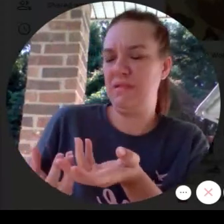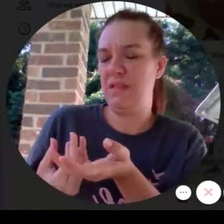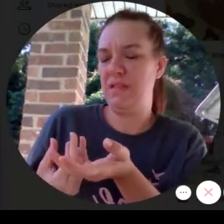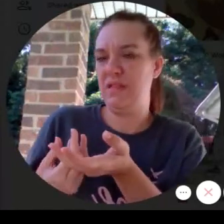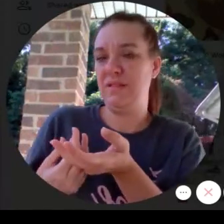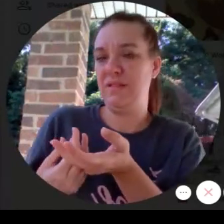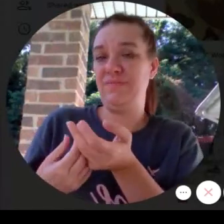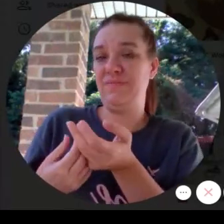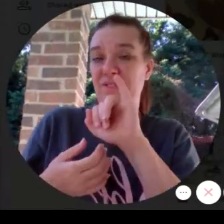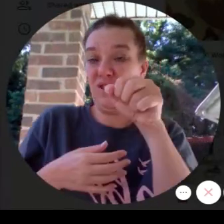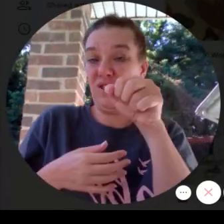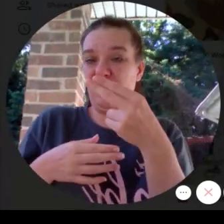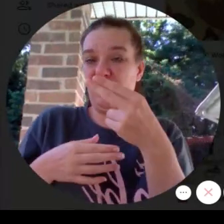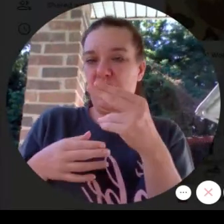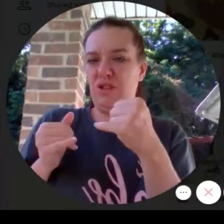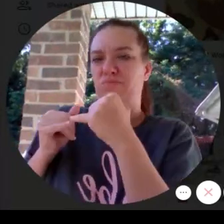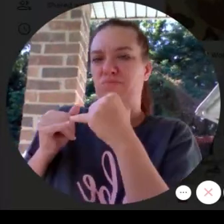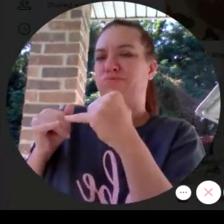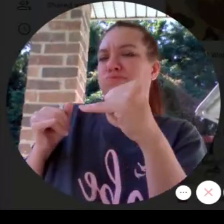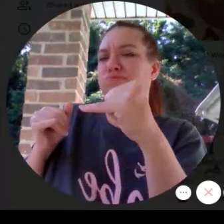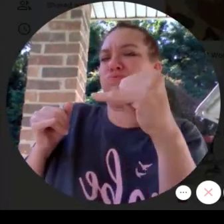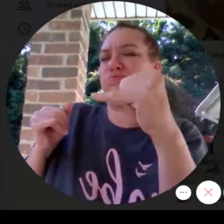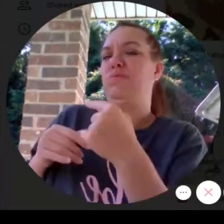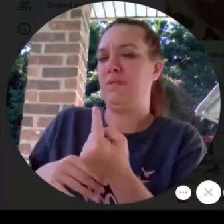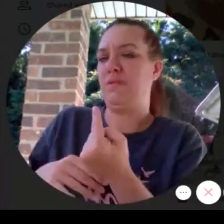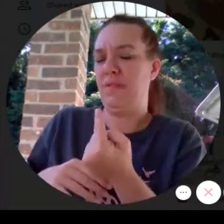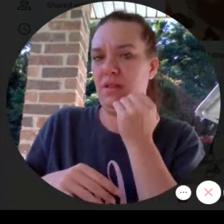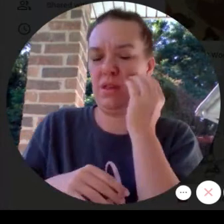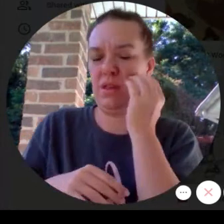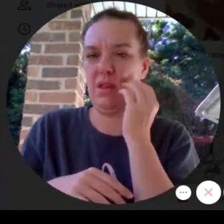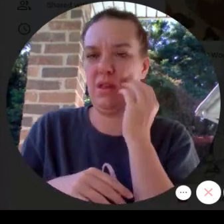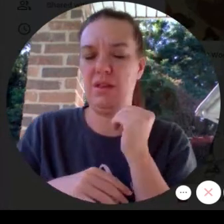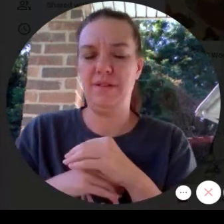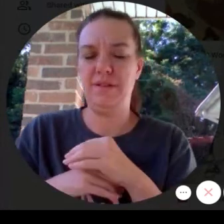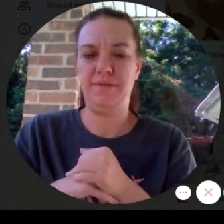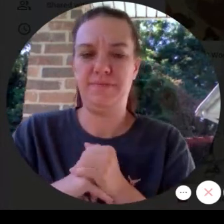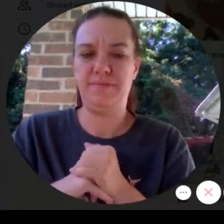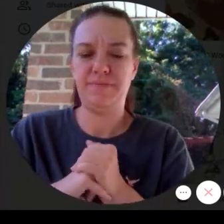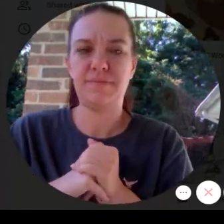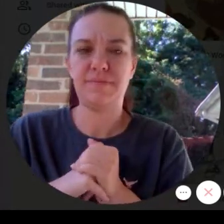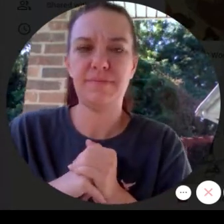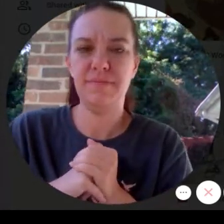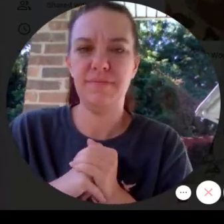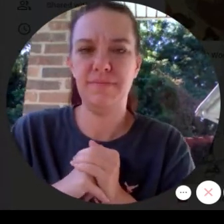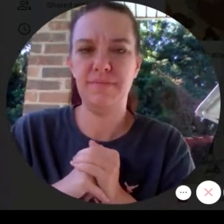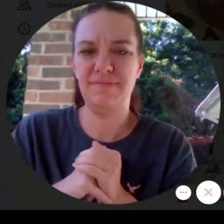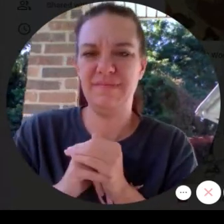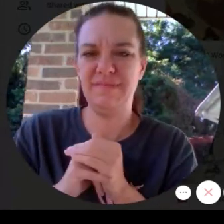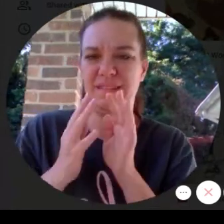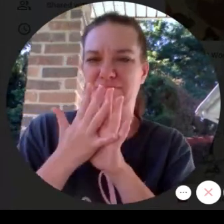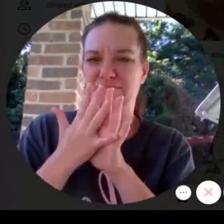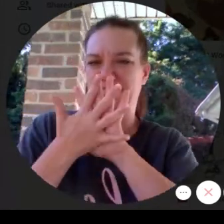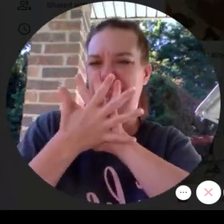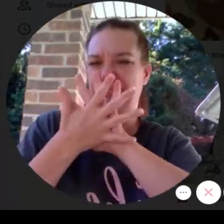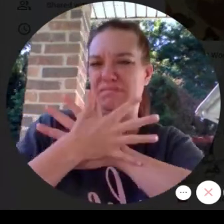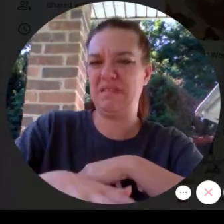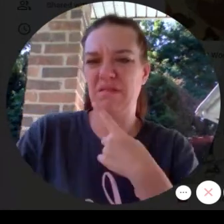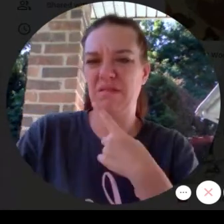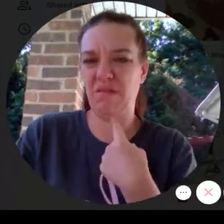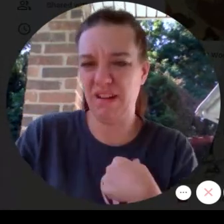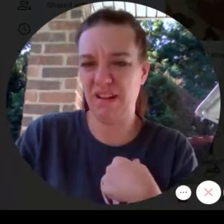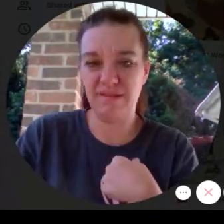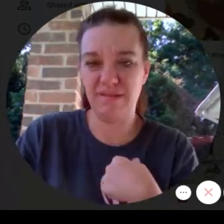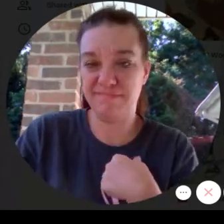underlined something on his clipboard. The pen tore through the sheet, and his underline smeared into a big red